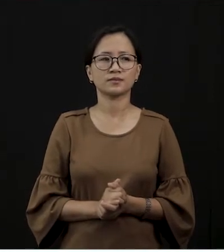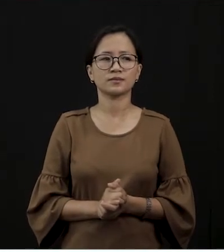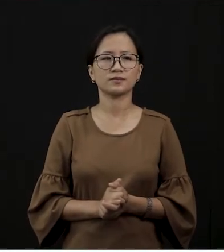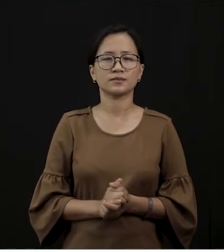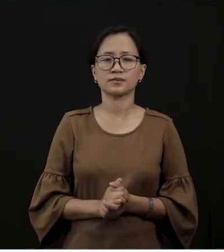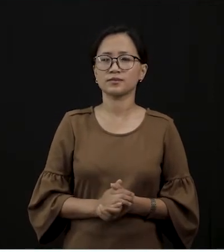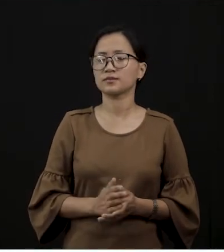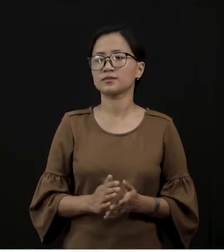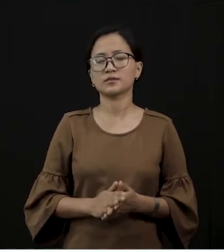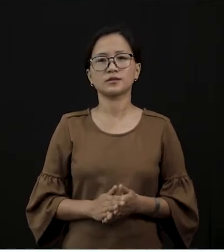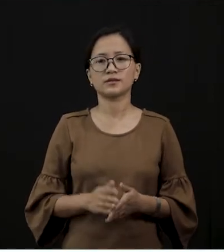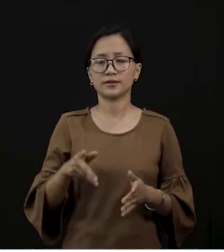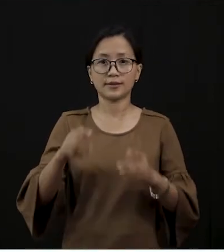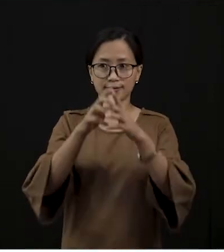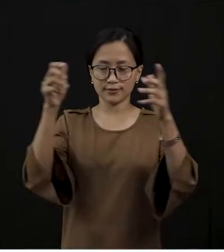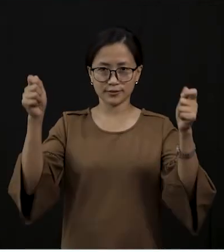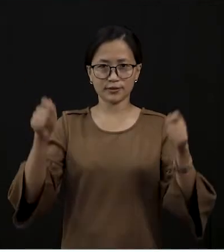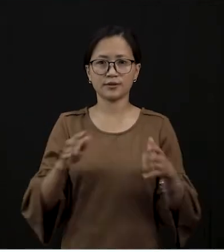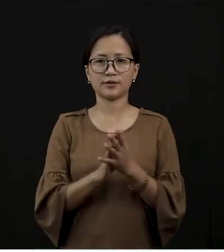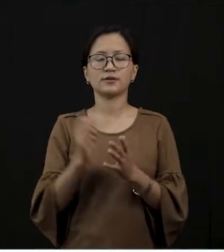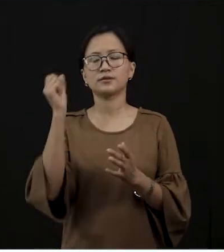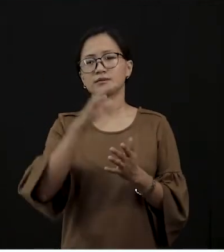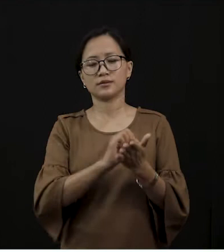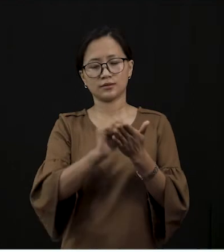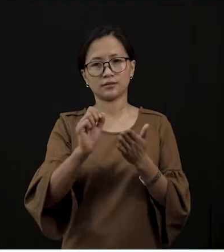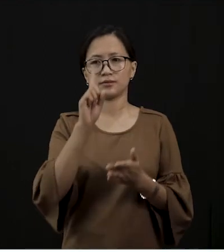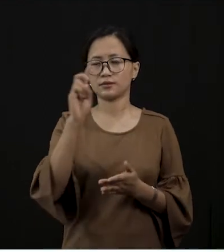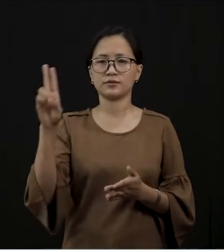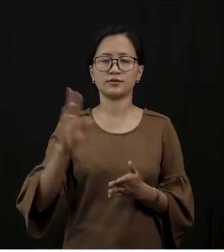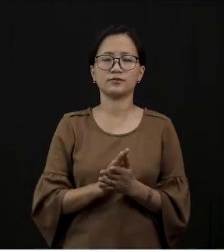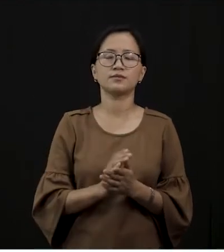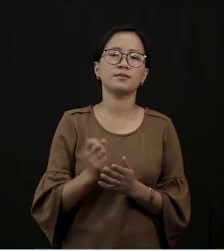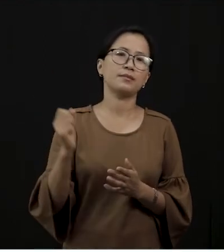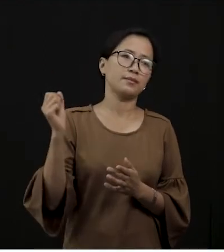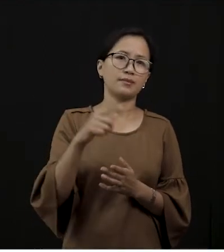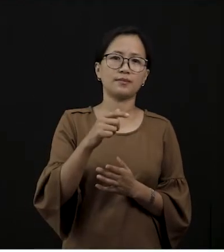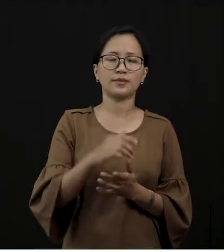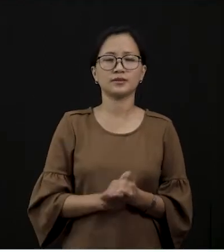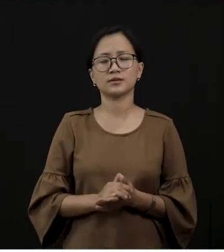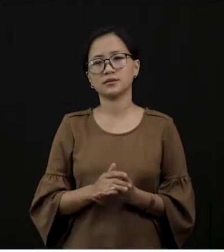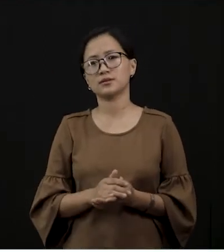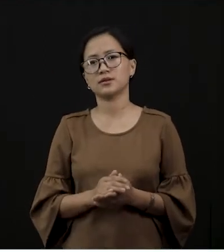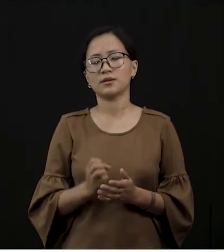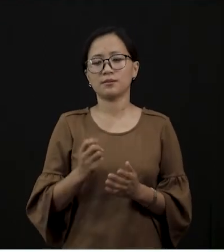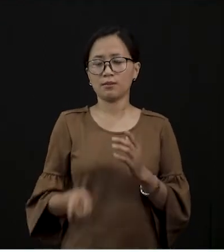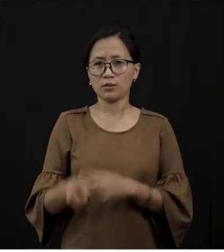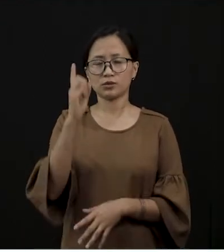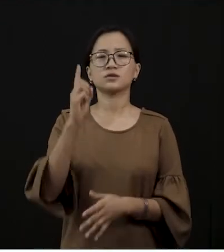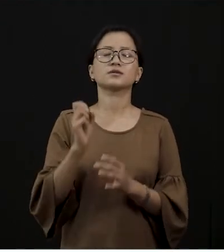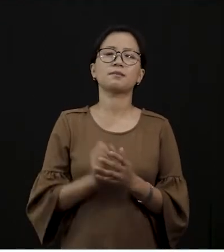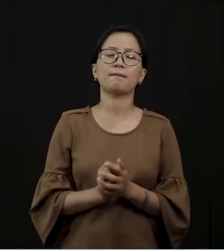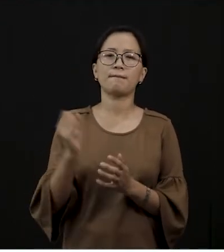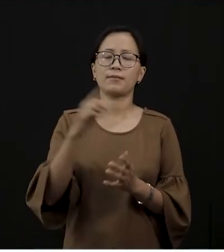is a calendar. It has how many months? 12 months. Most months have 30 days